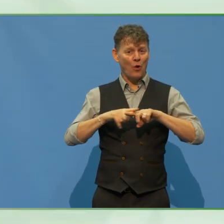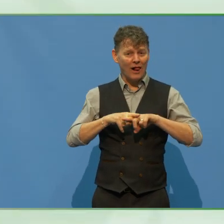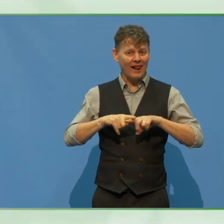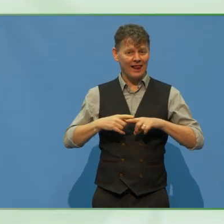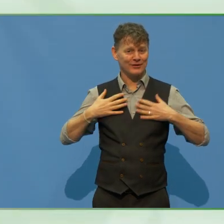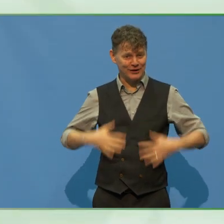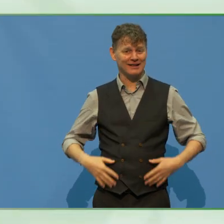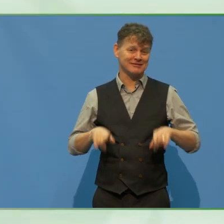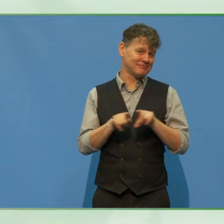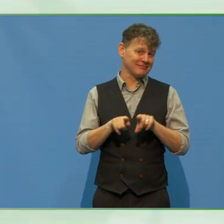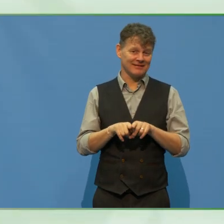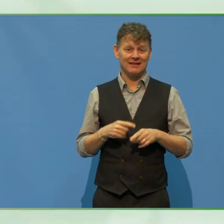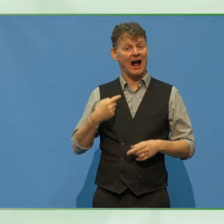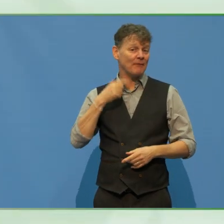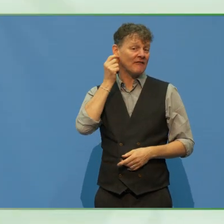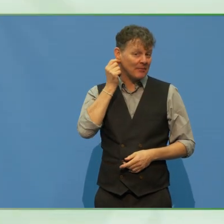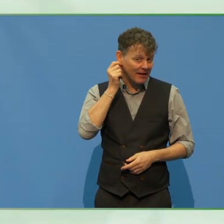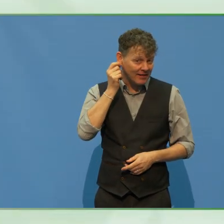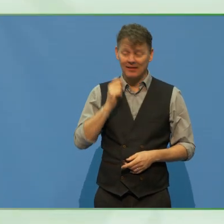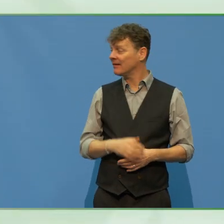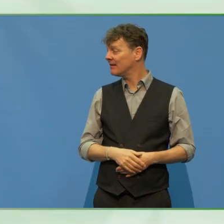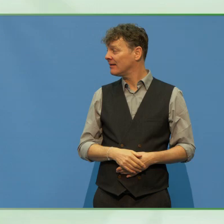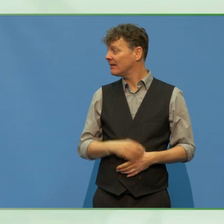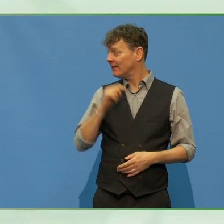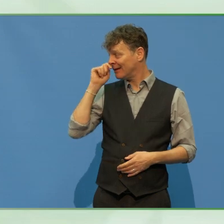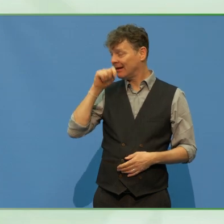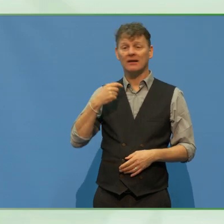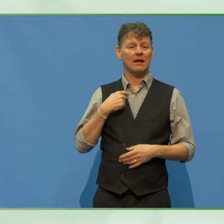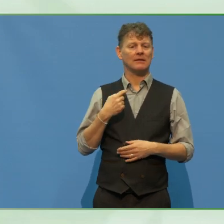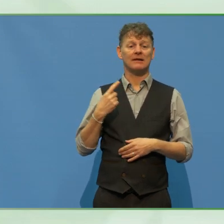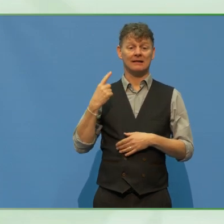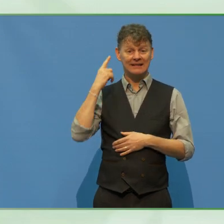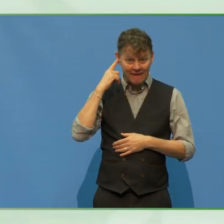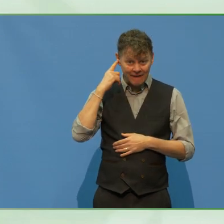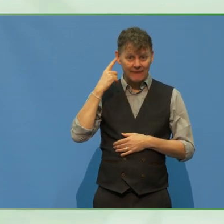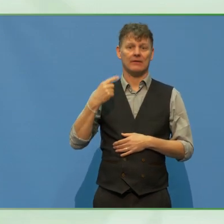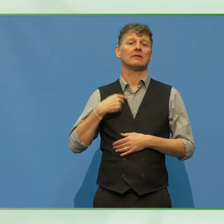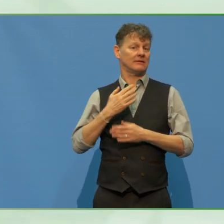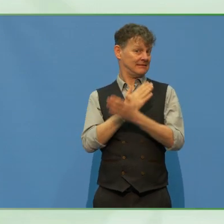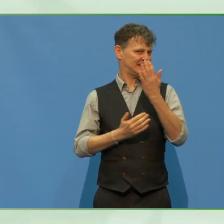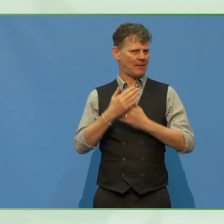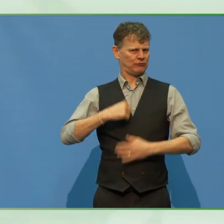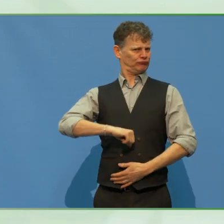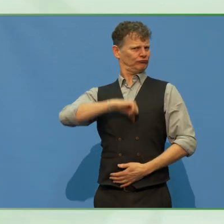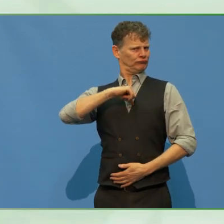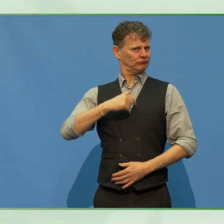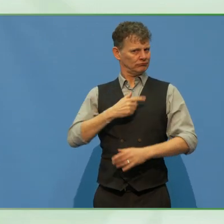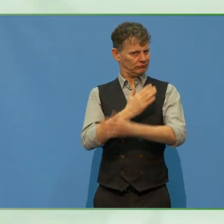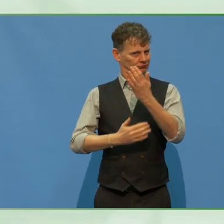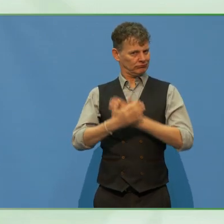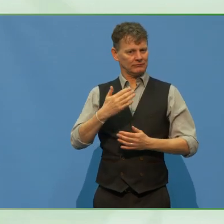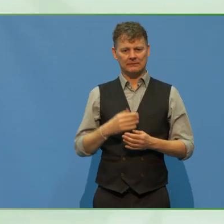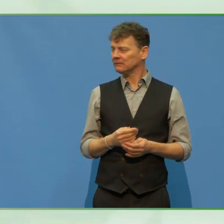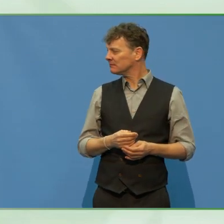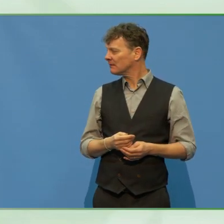I am female. I am deaf. I am disabled, very proudly so, and wearing